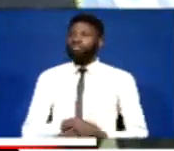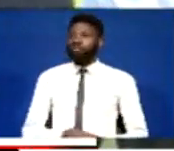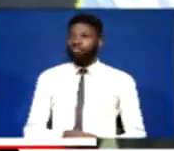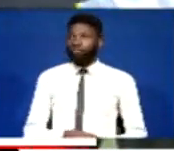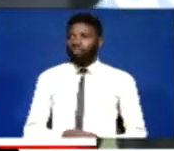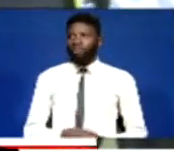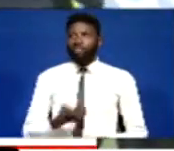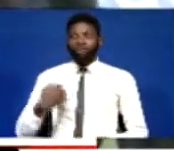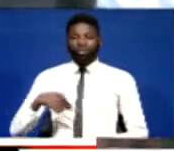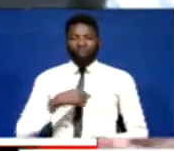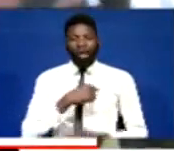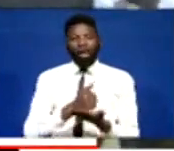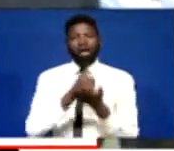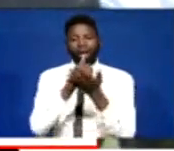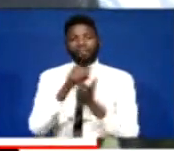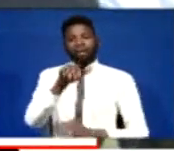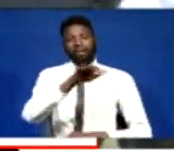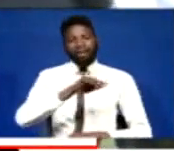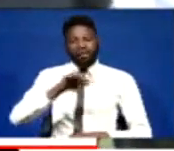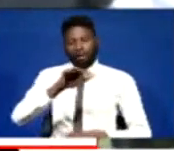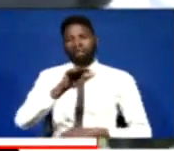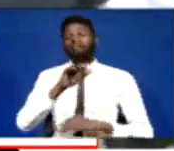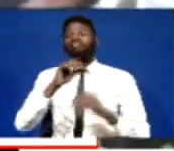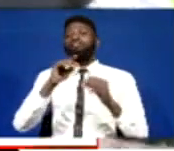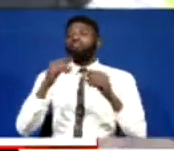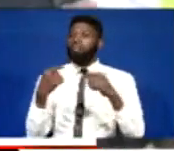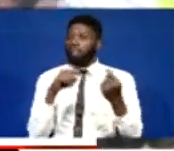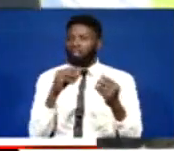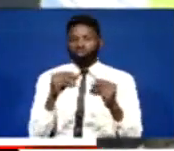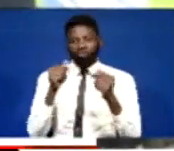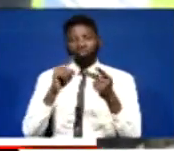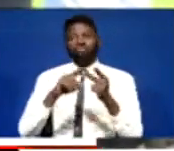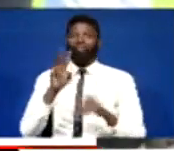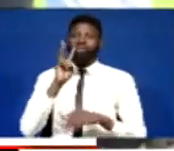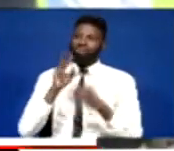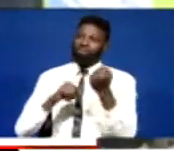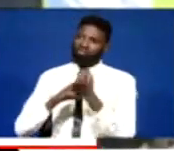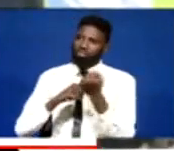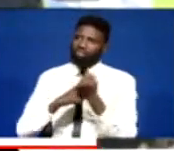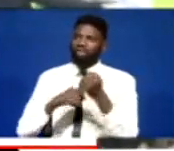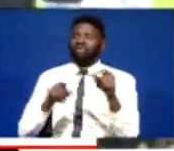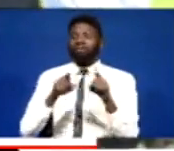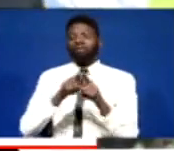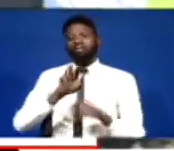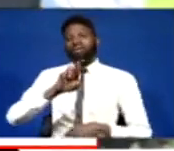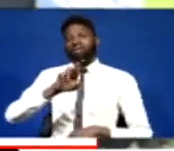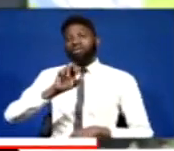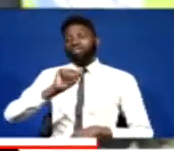region. A lot is going to water. A lot is also going to rangeland management, supporting rangeland management